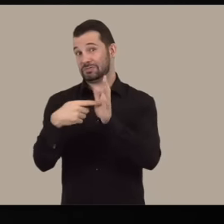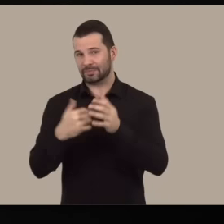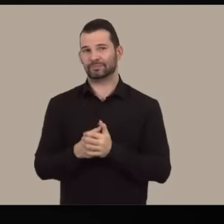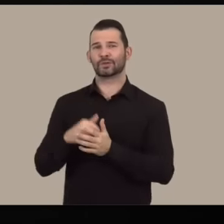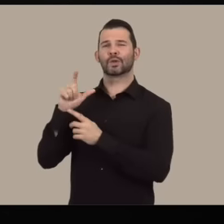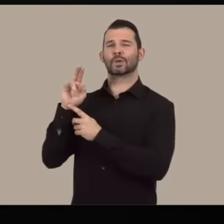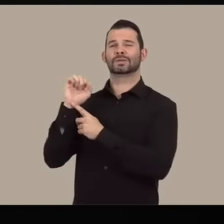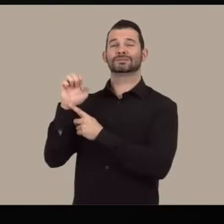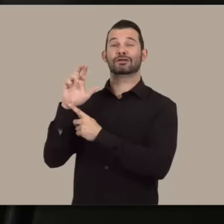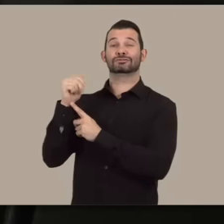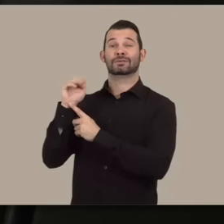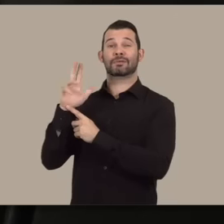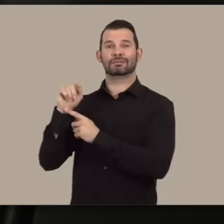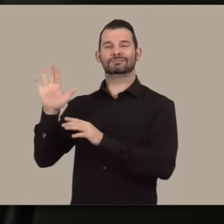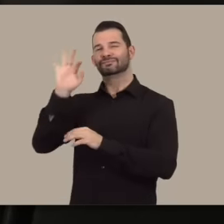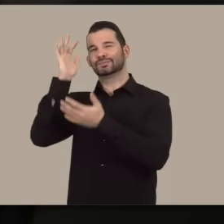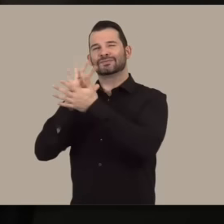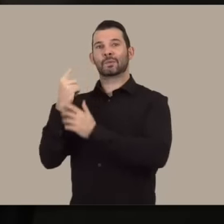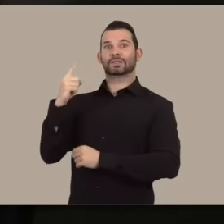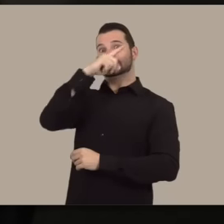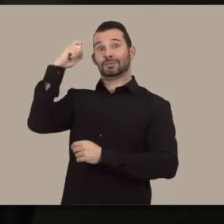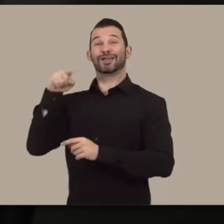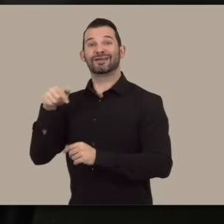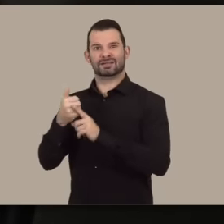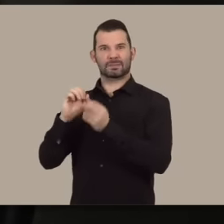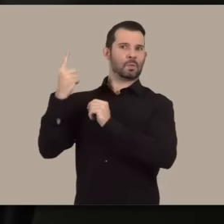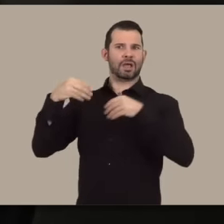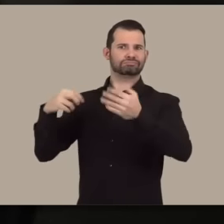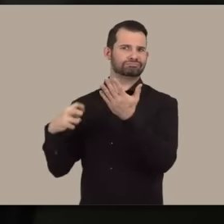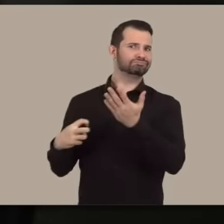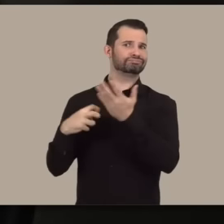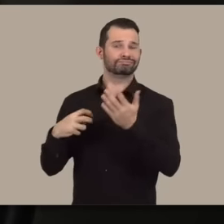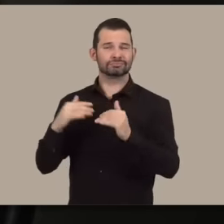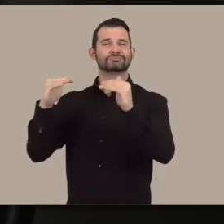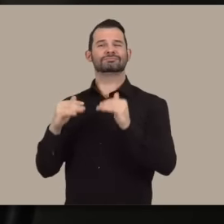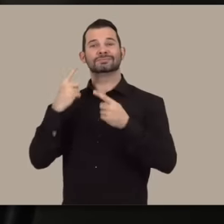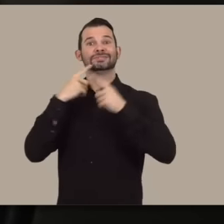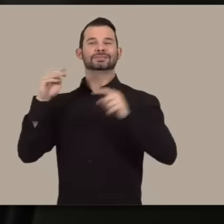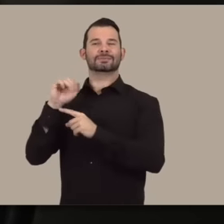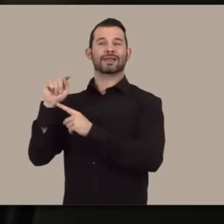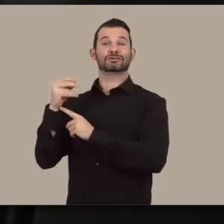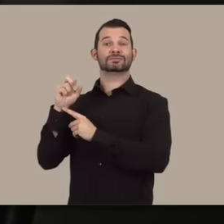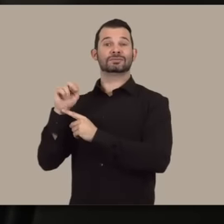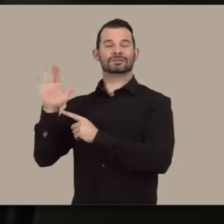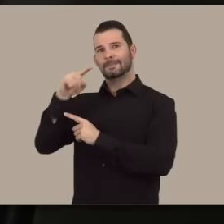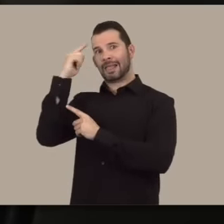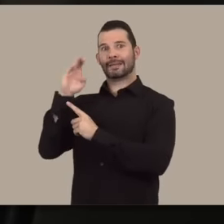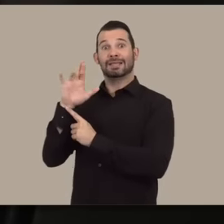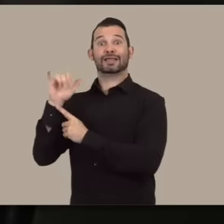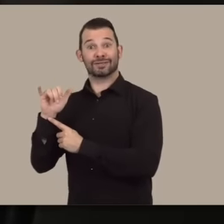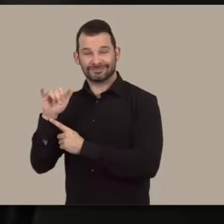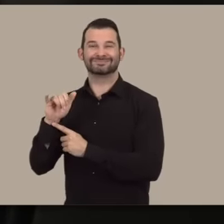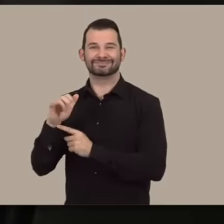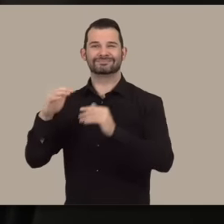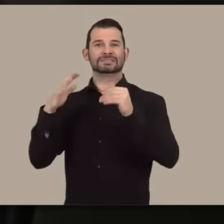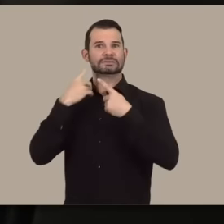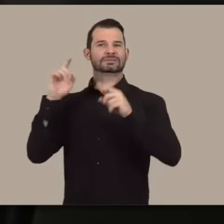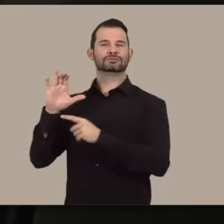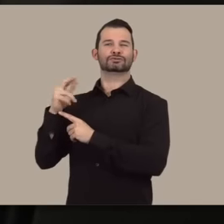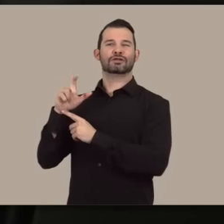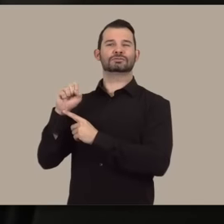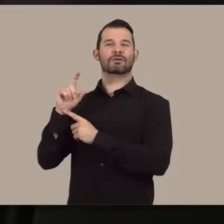Here are just a few. Louise Archambault, Le Temps d'un été, was number one in ticket sales. The success of Matt Johnson's Blackberry and